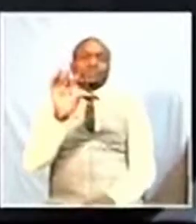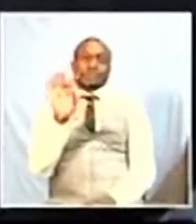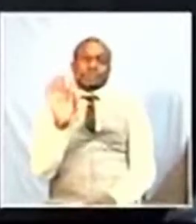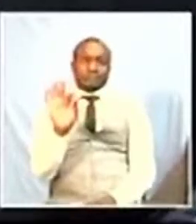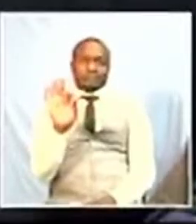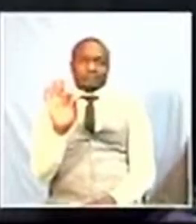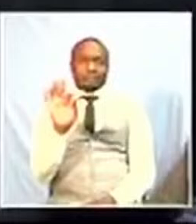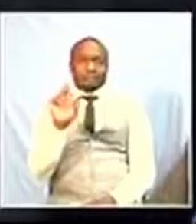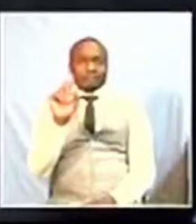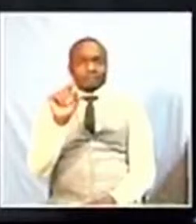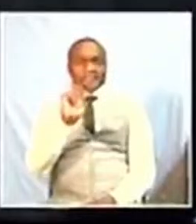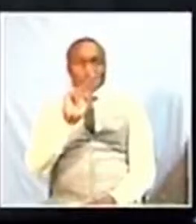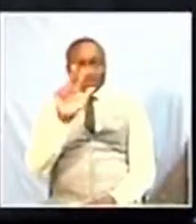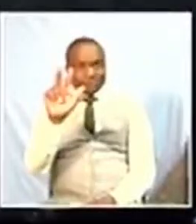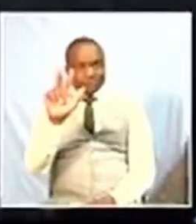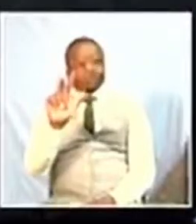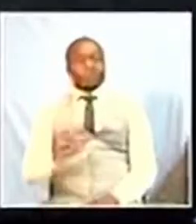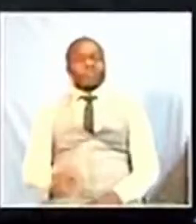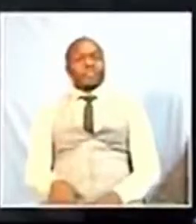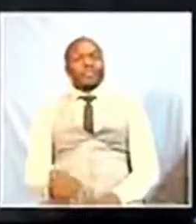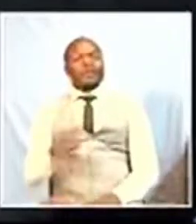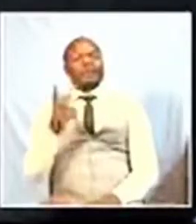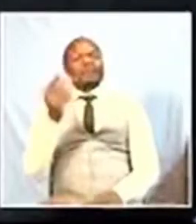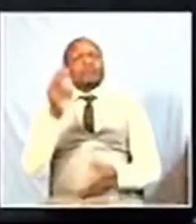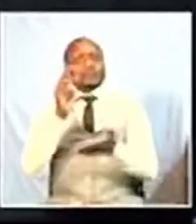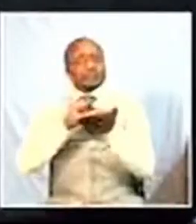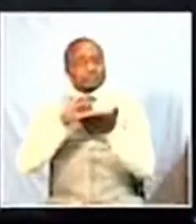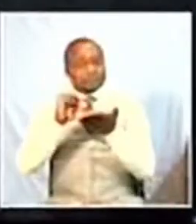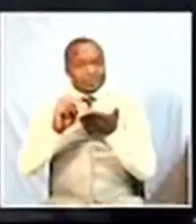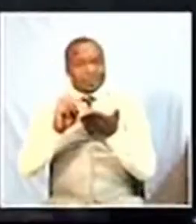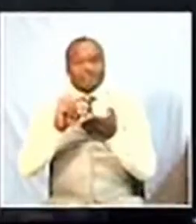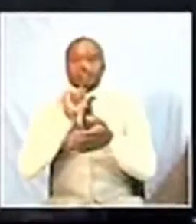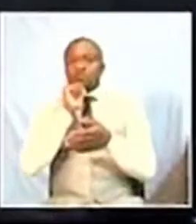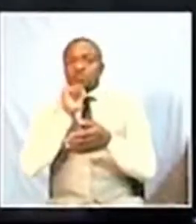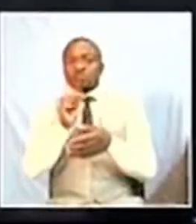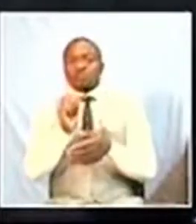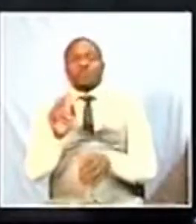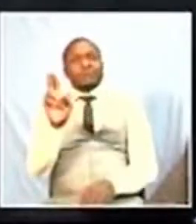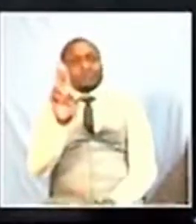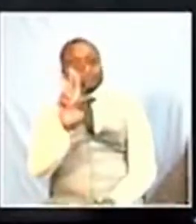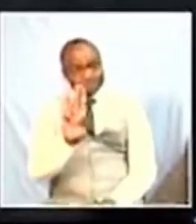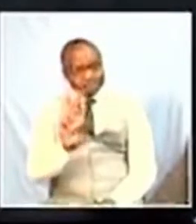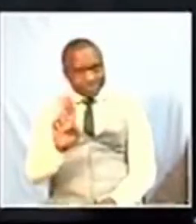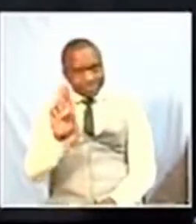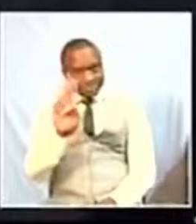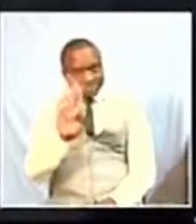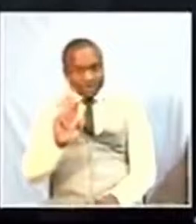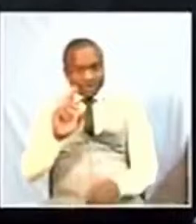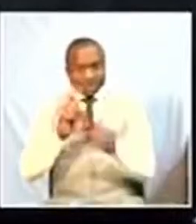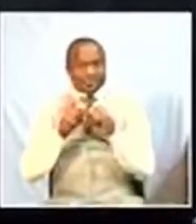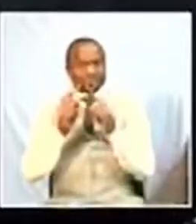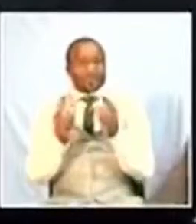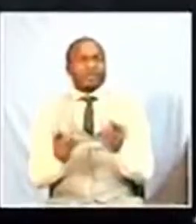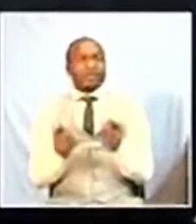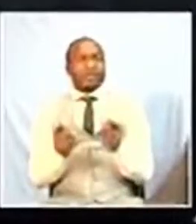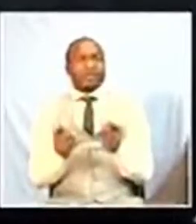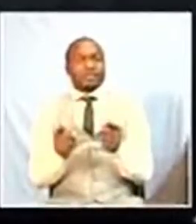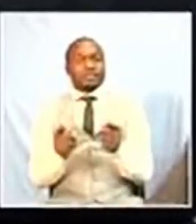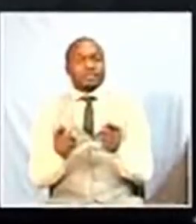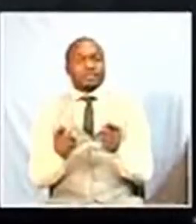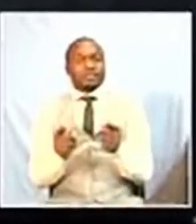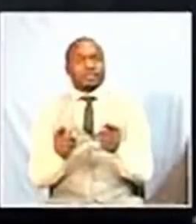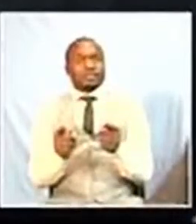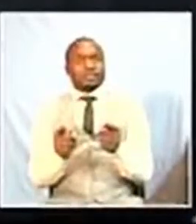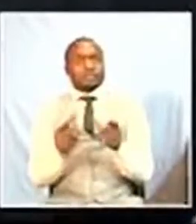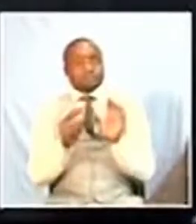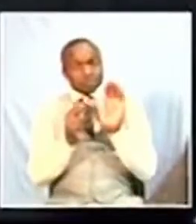say 2023 we have 13 million unspent, but it will be, they